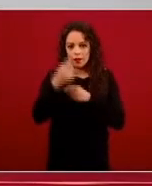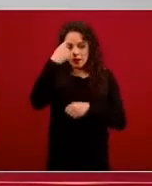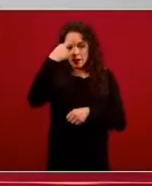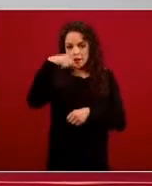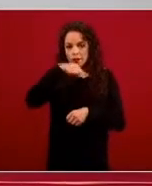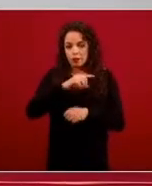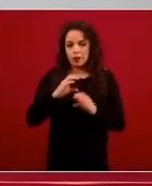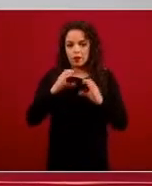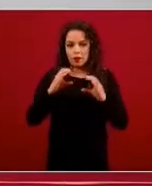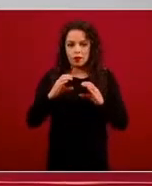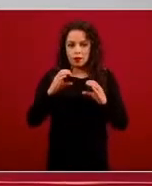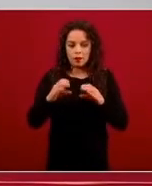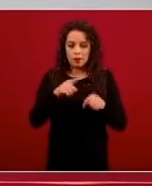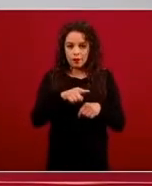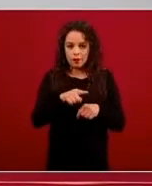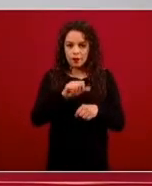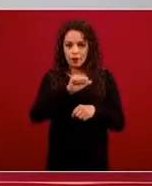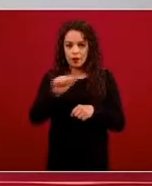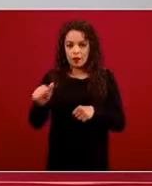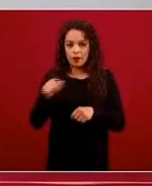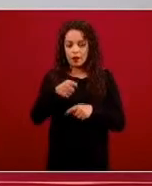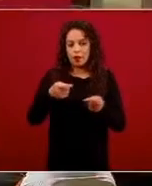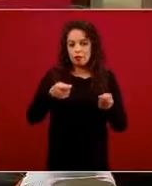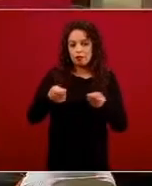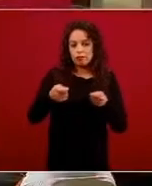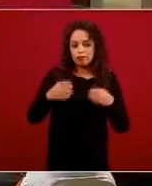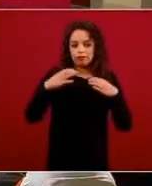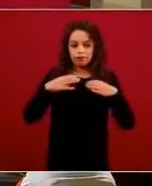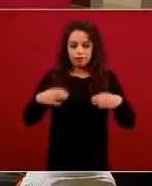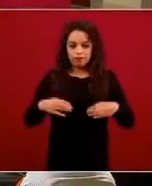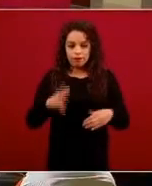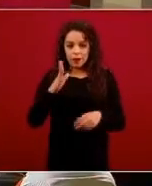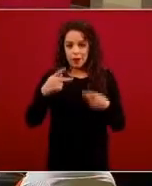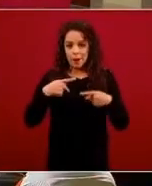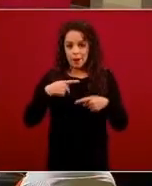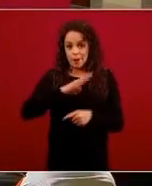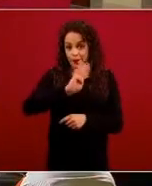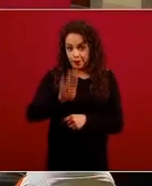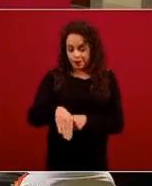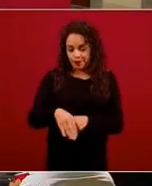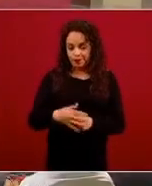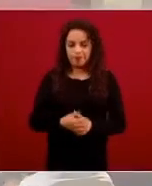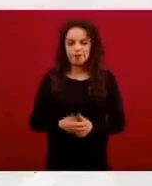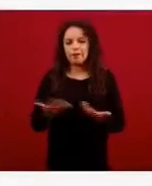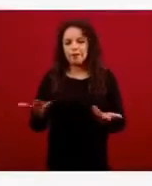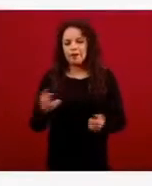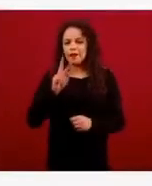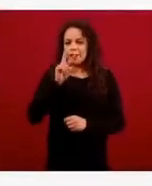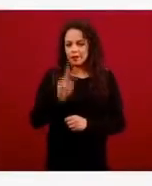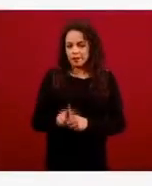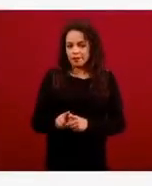of the personal protection equipment that is being used